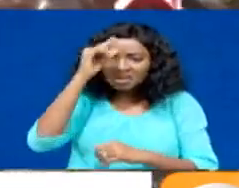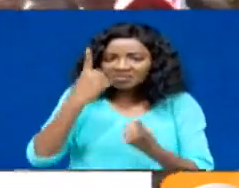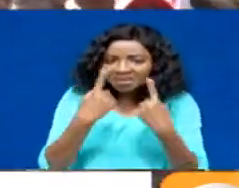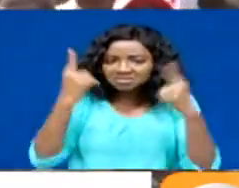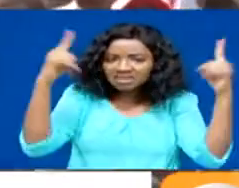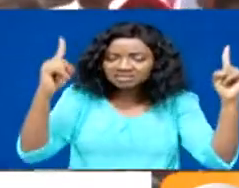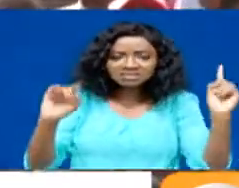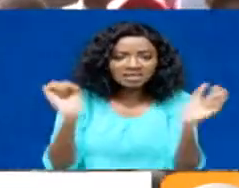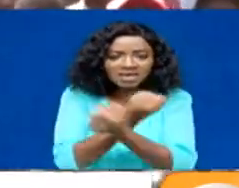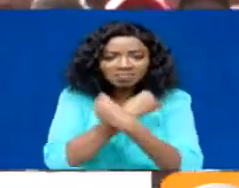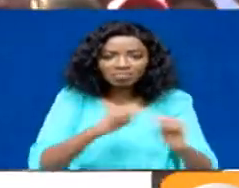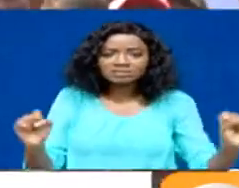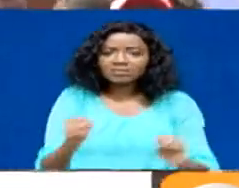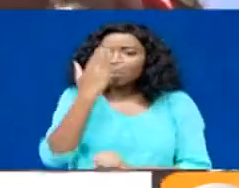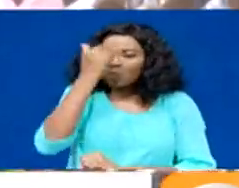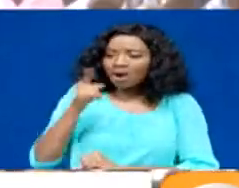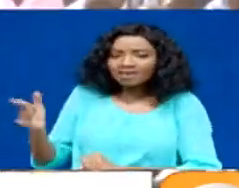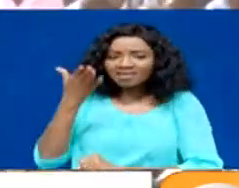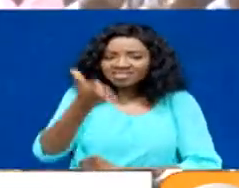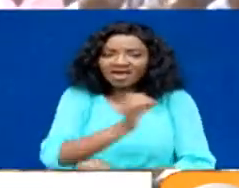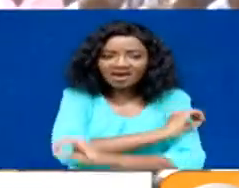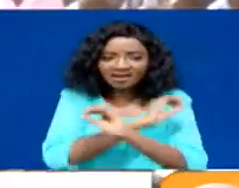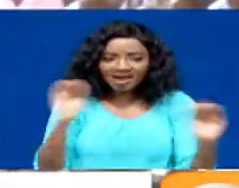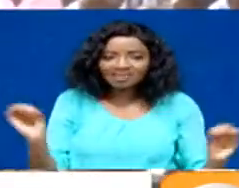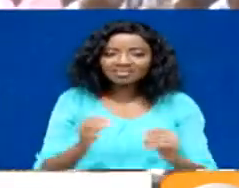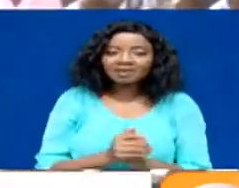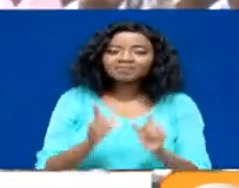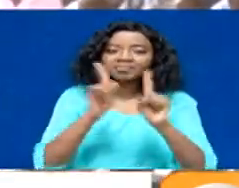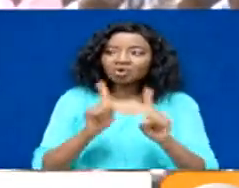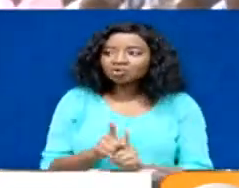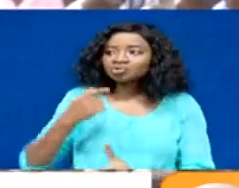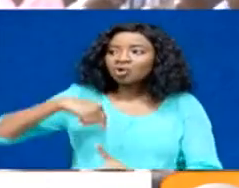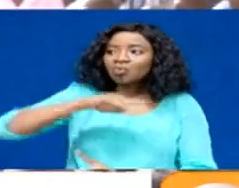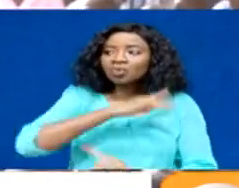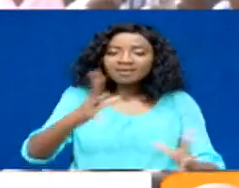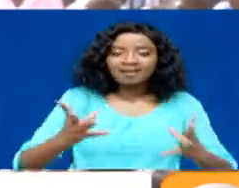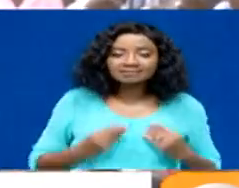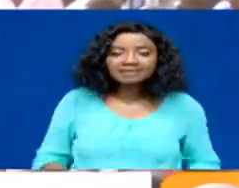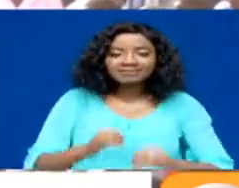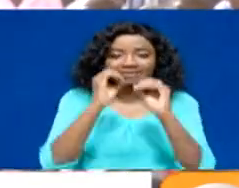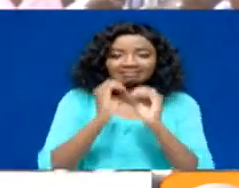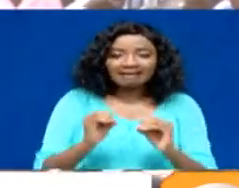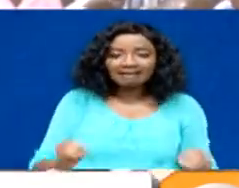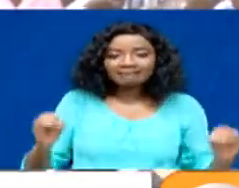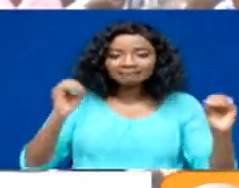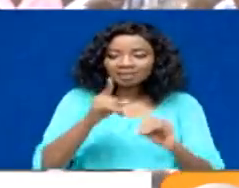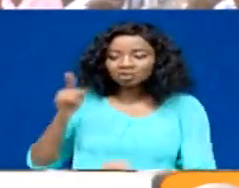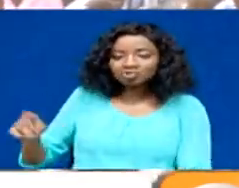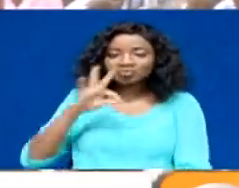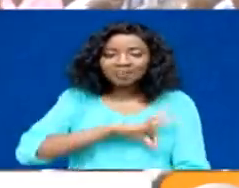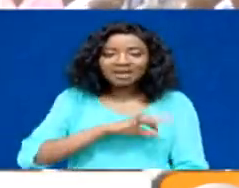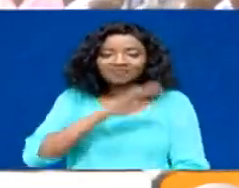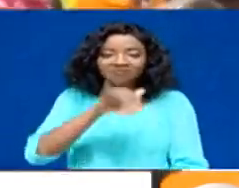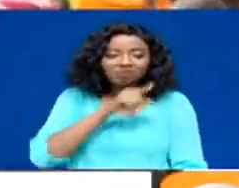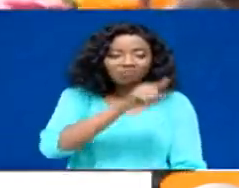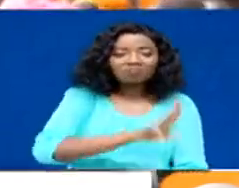were nowhere when we were forming this government. We will not allow you to benefit from the sweat of